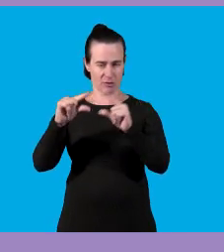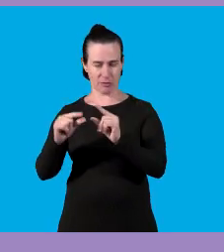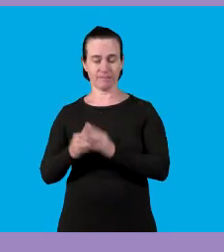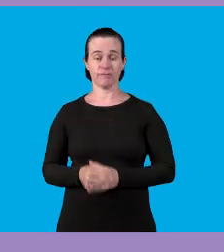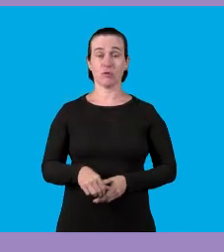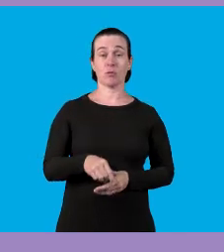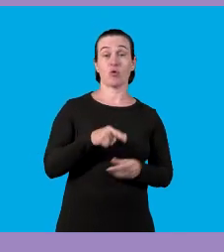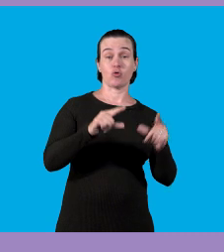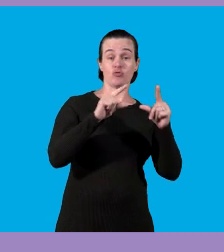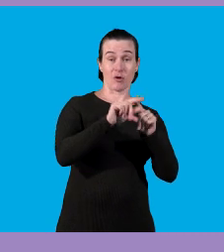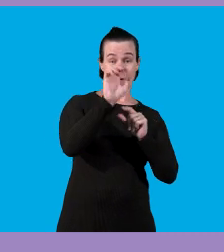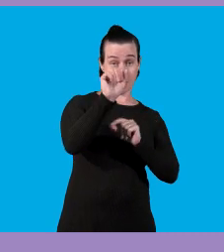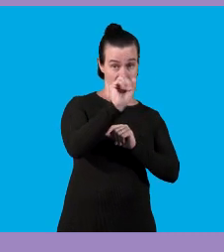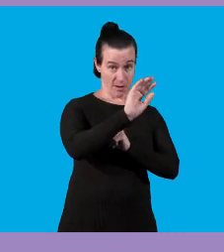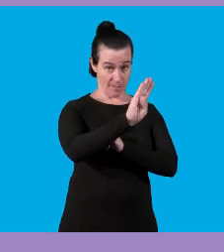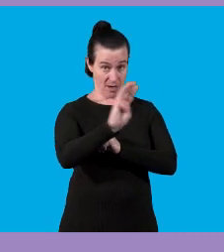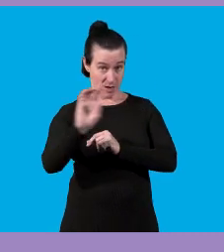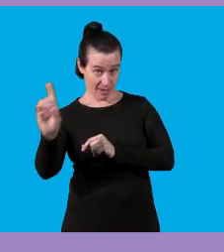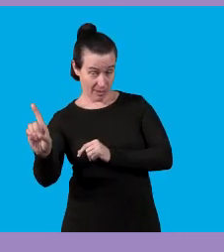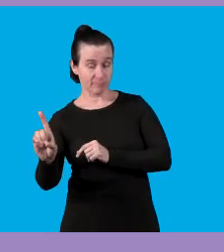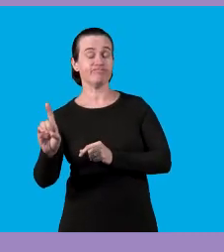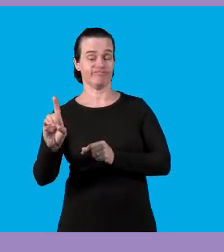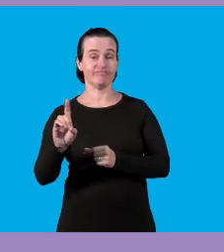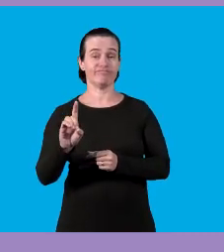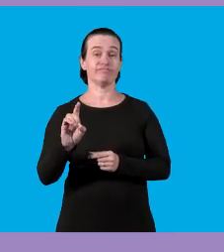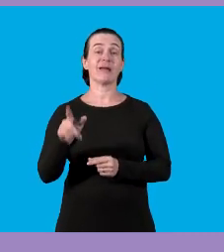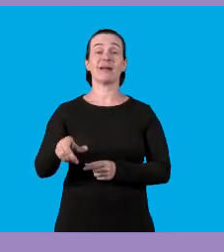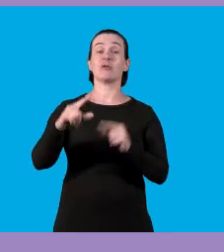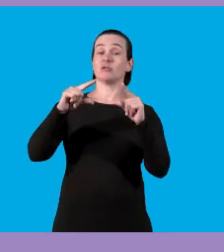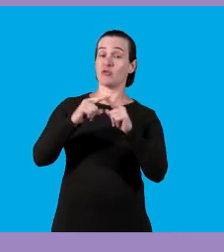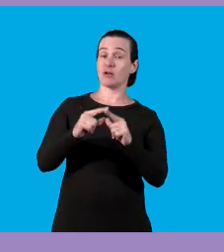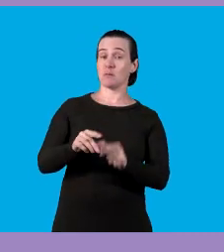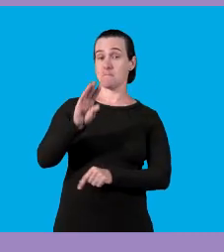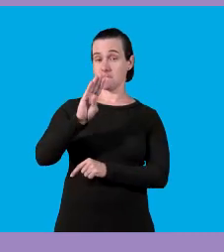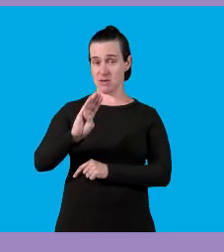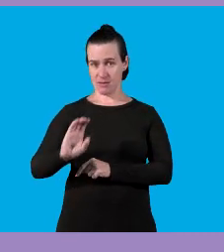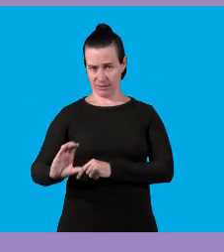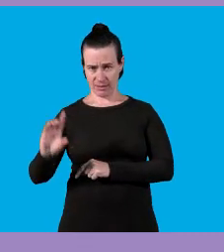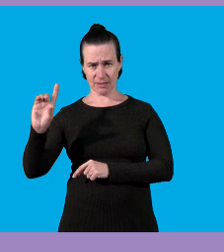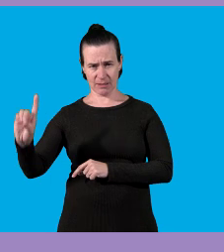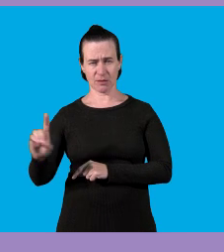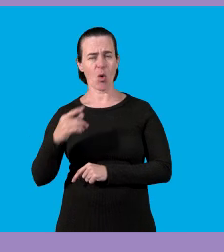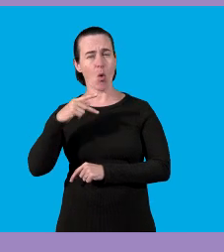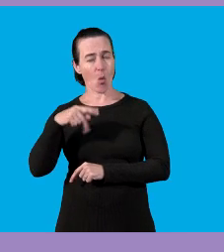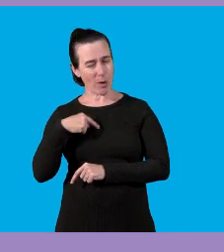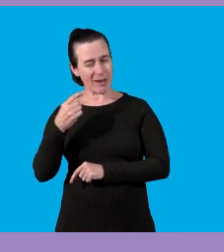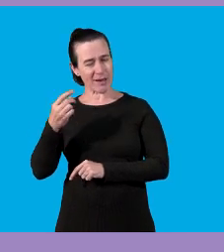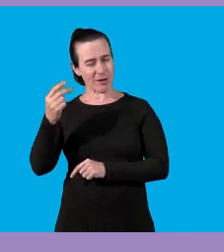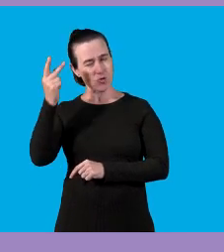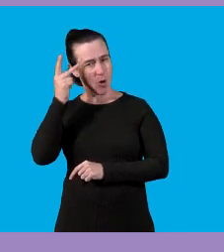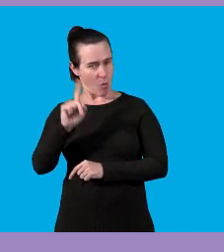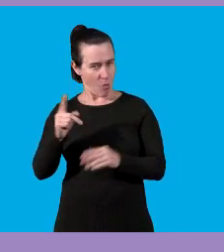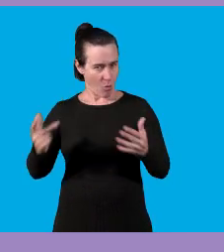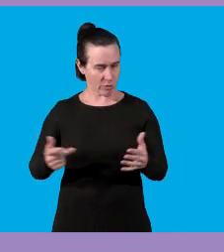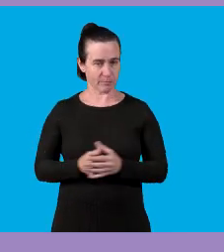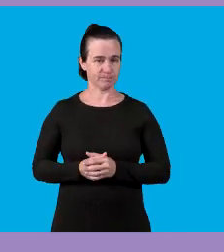ABD and triangle BCD, what do we know? We